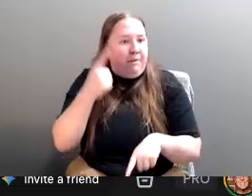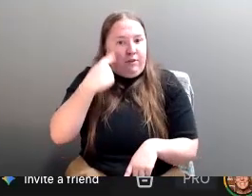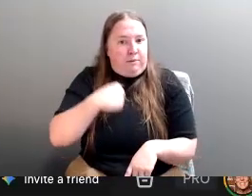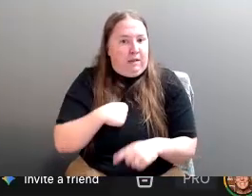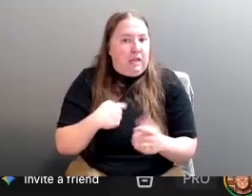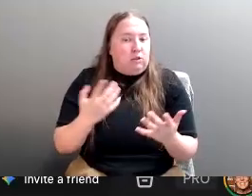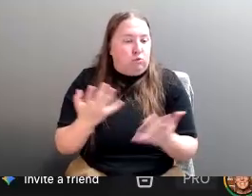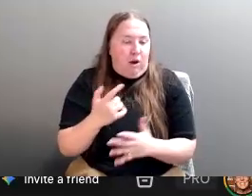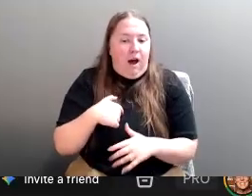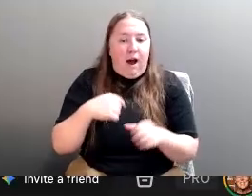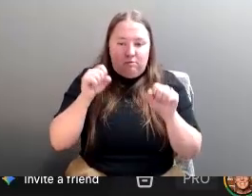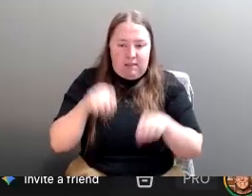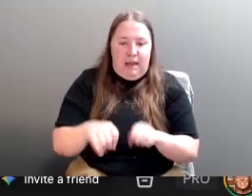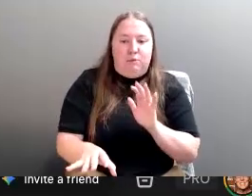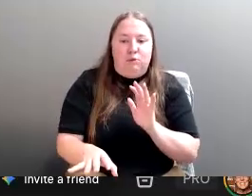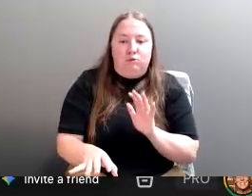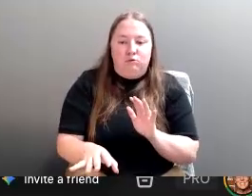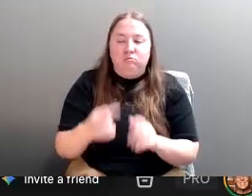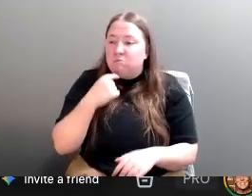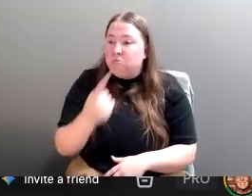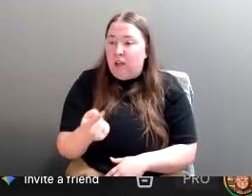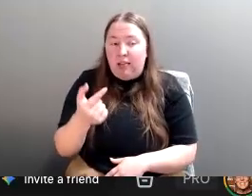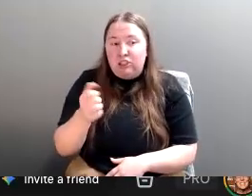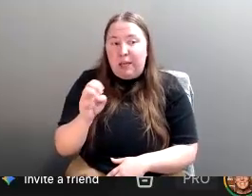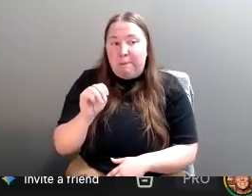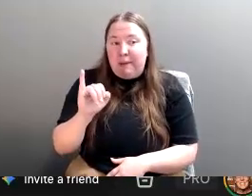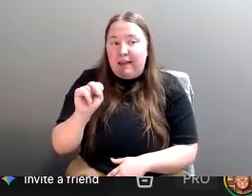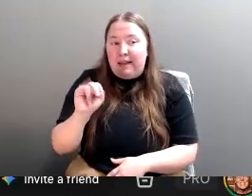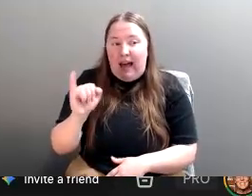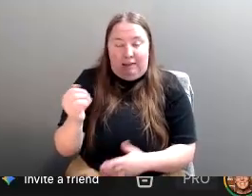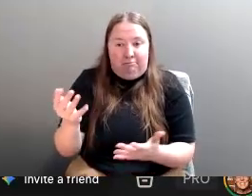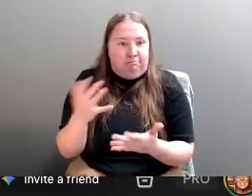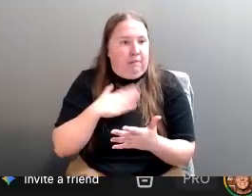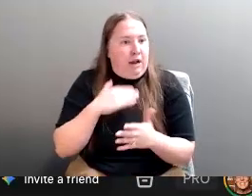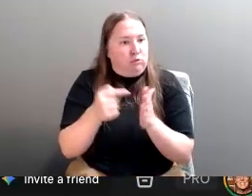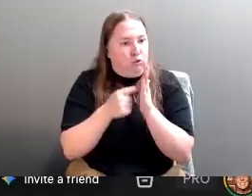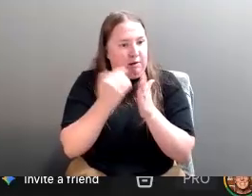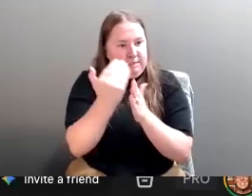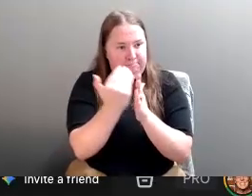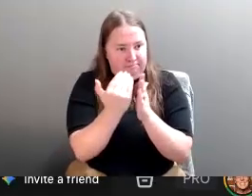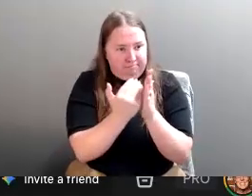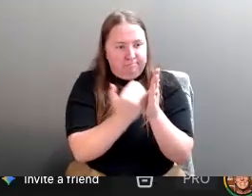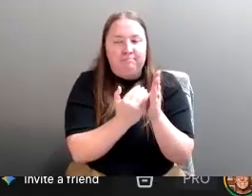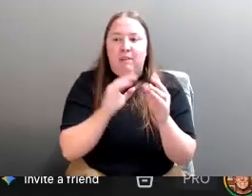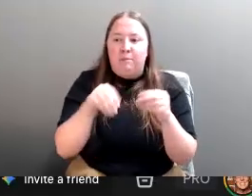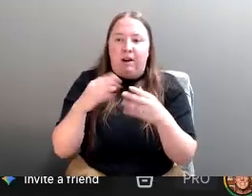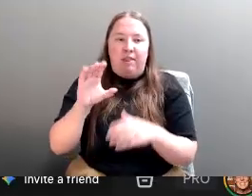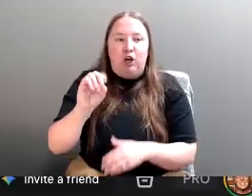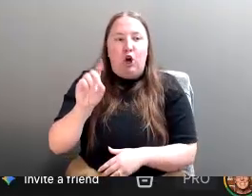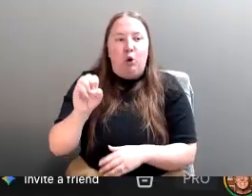that I was able to tell it, hey, here's my requirements. I even gave it the code example of the